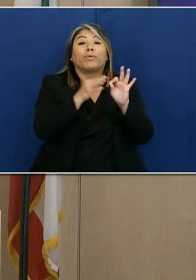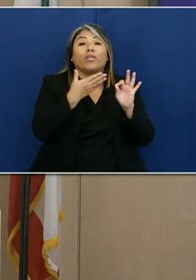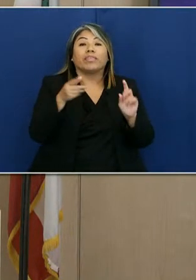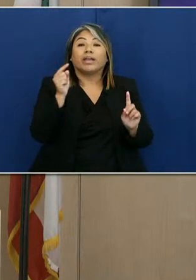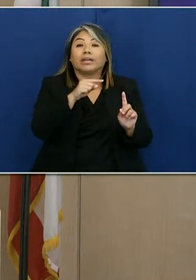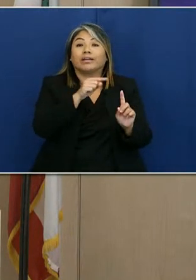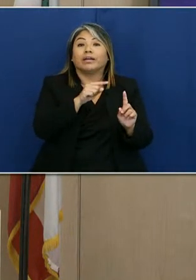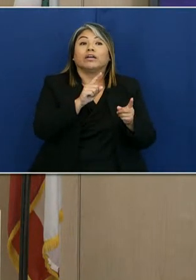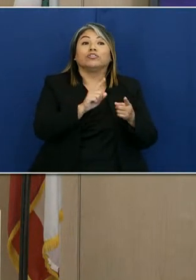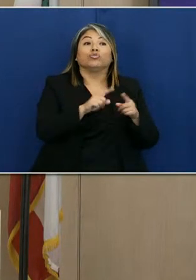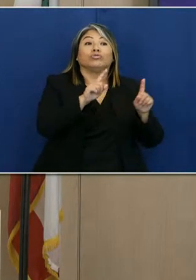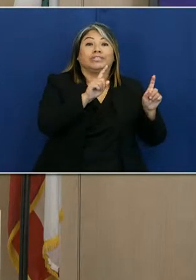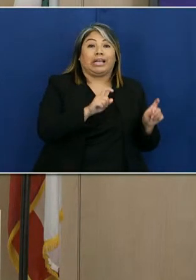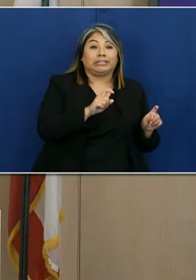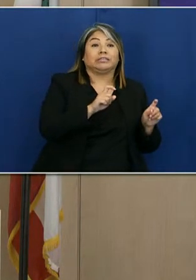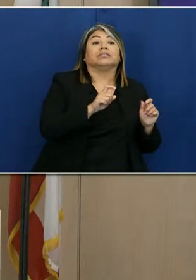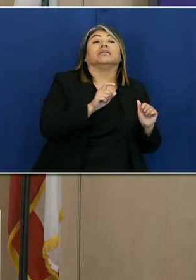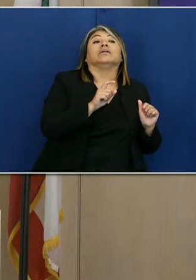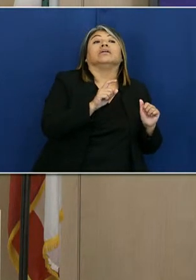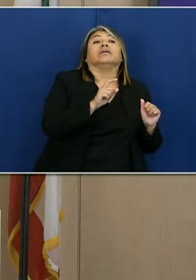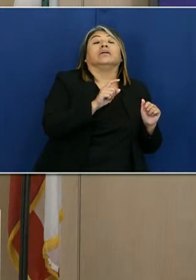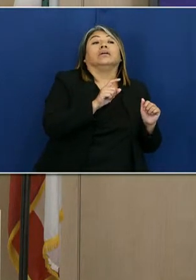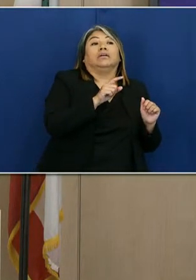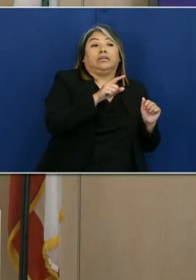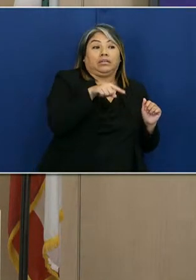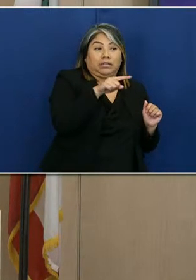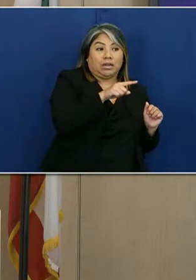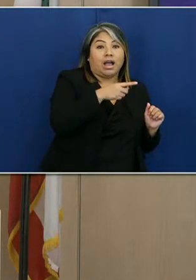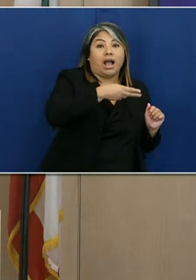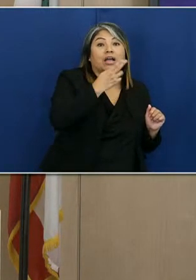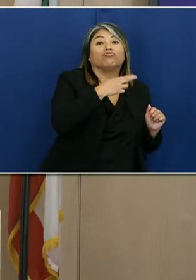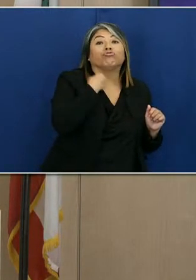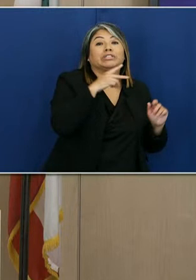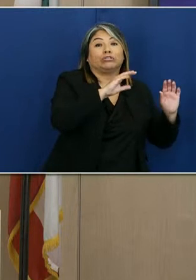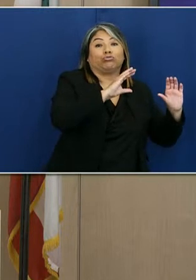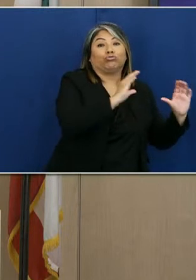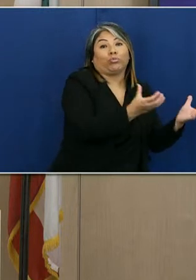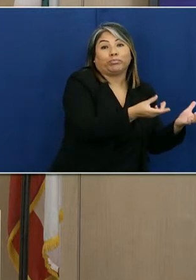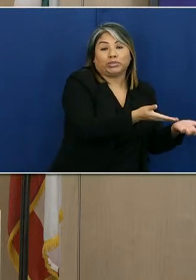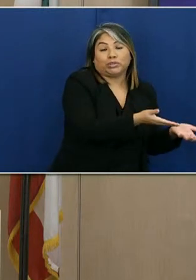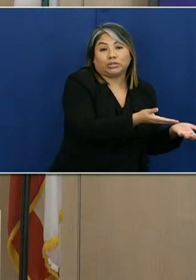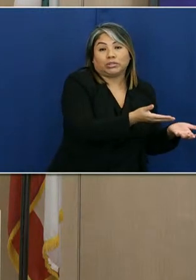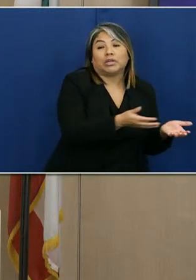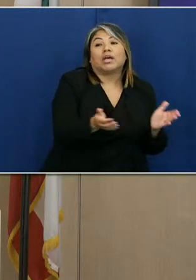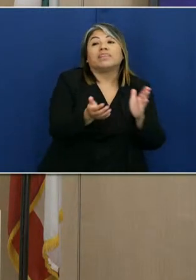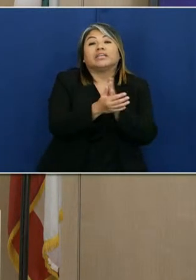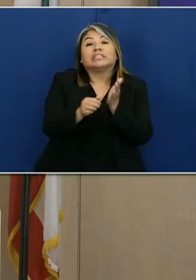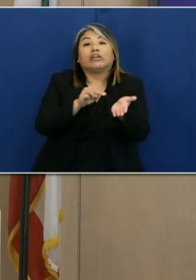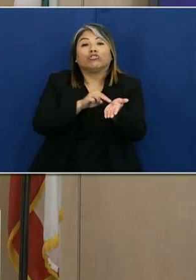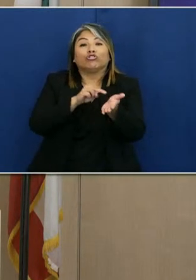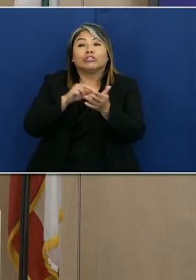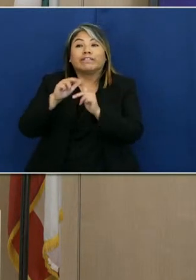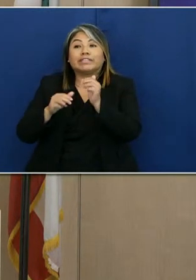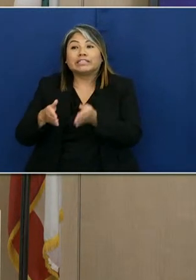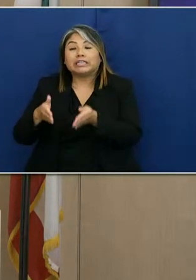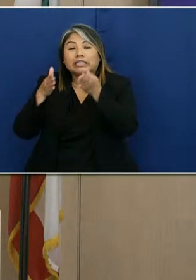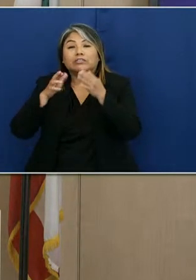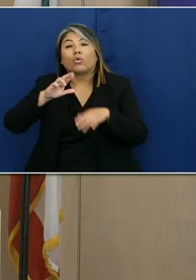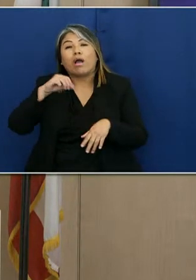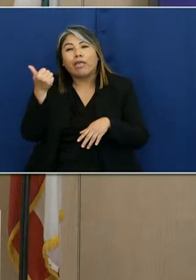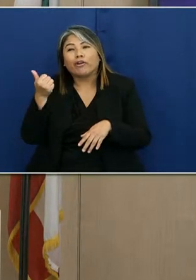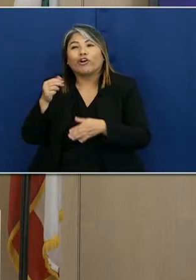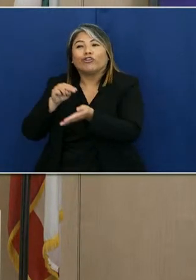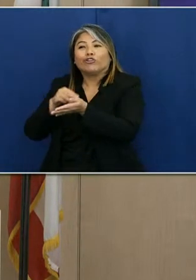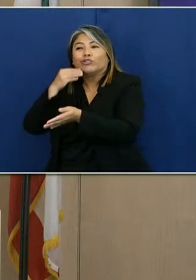test, first of all, those groups that are at highest risk. The skilled nursing facilities or congregate care